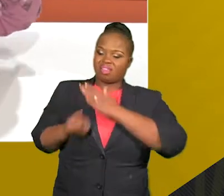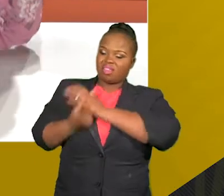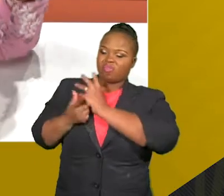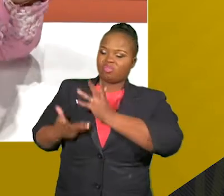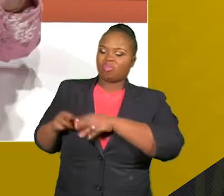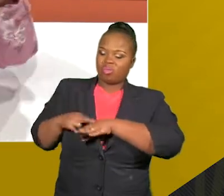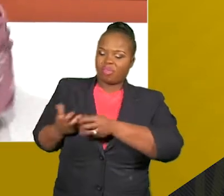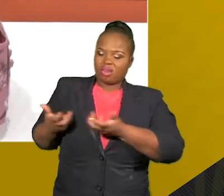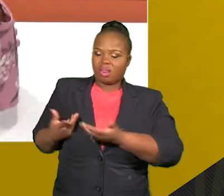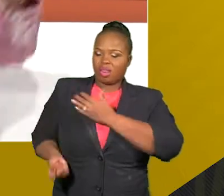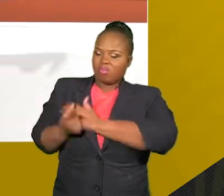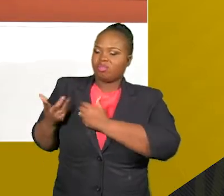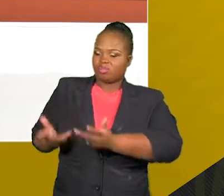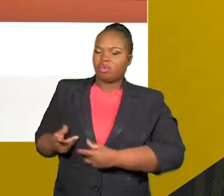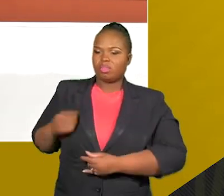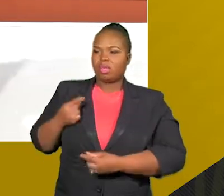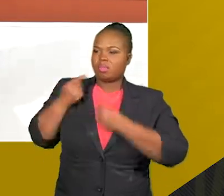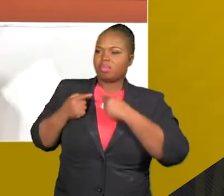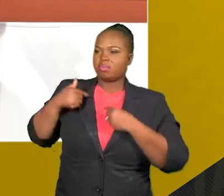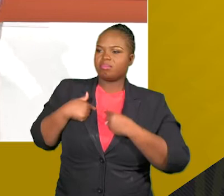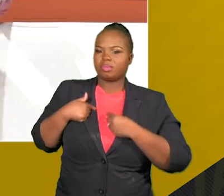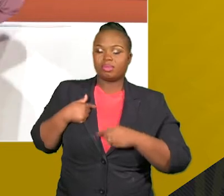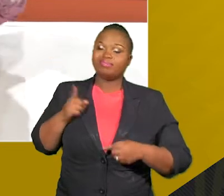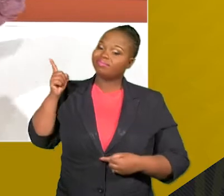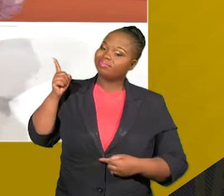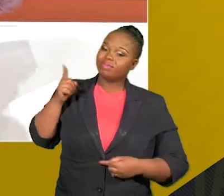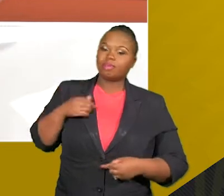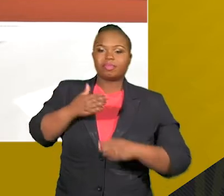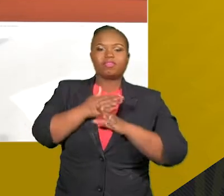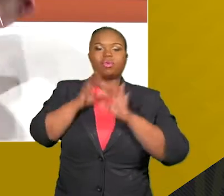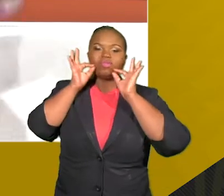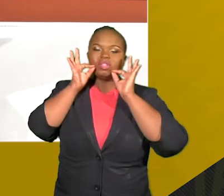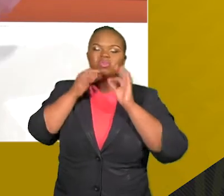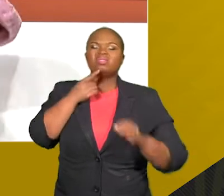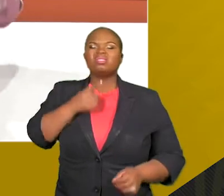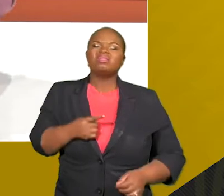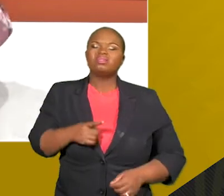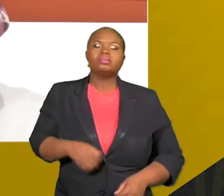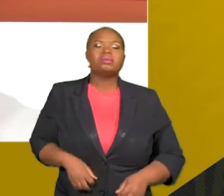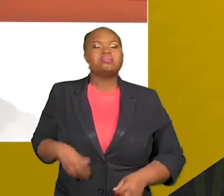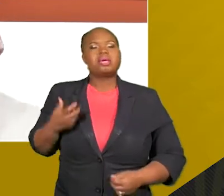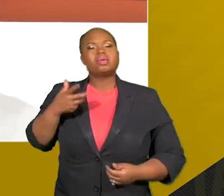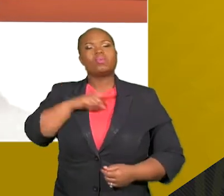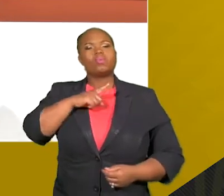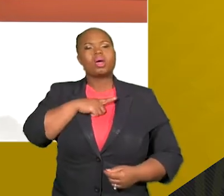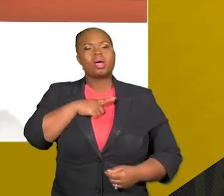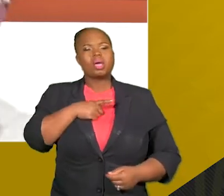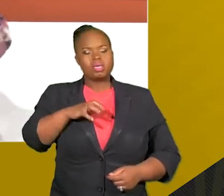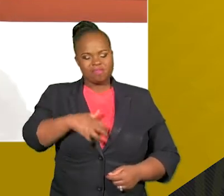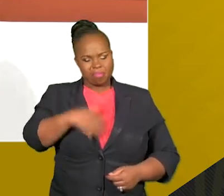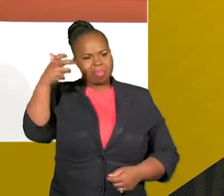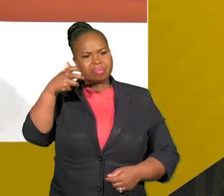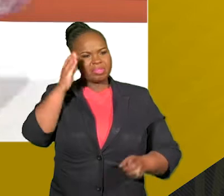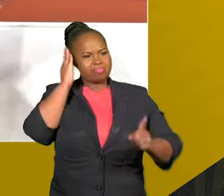apartheid, everything else. Why then, like the question from Loveness, why then is your anger directed towards a woman? Why, as Kini